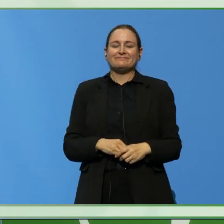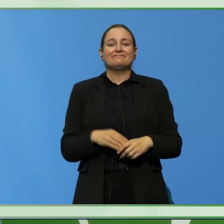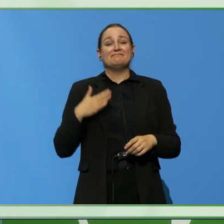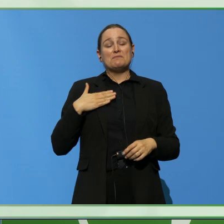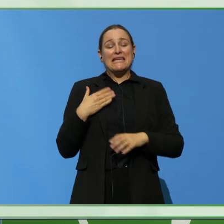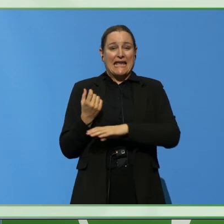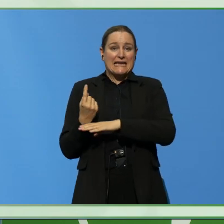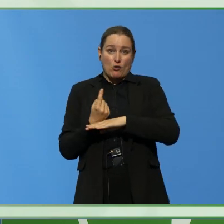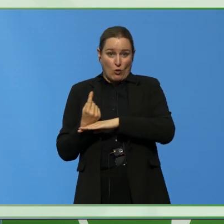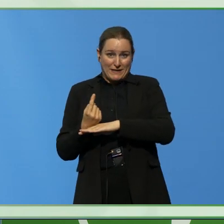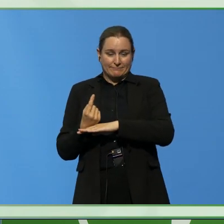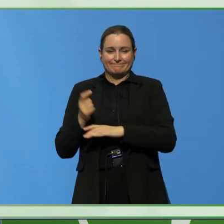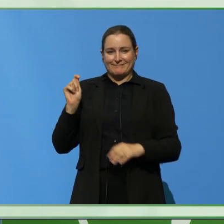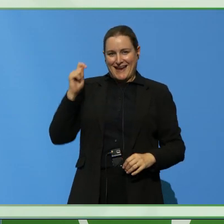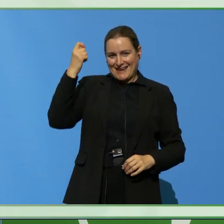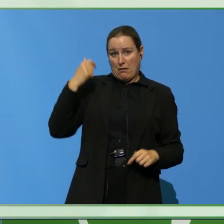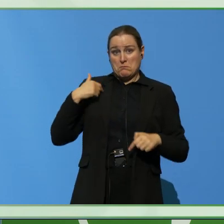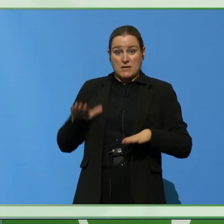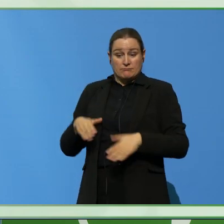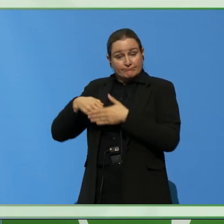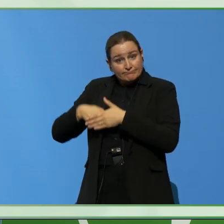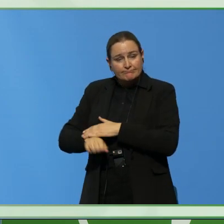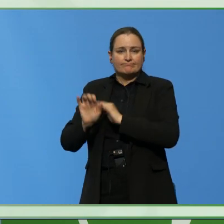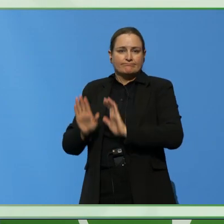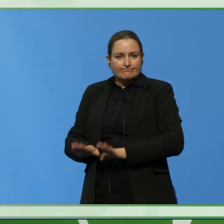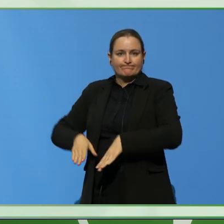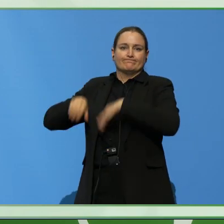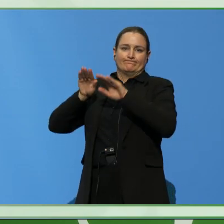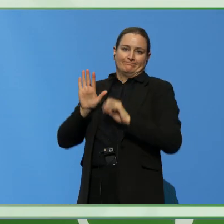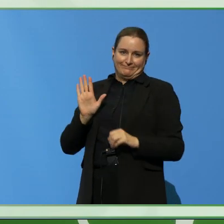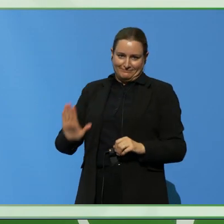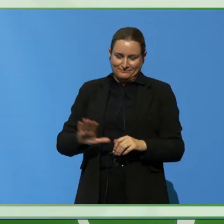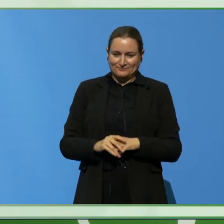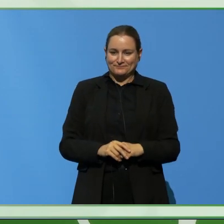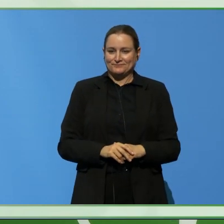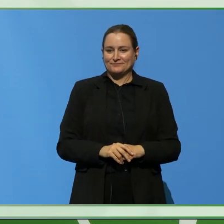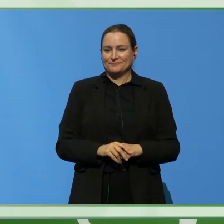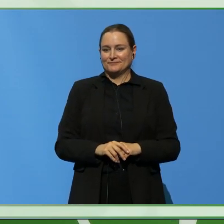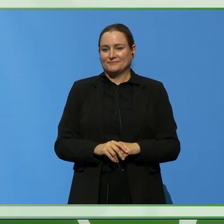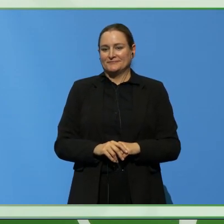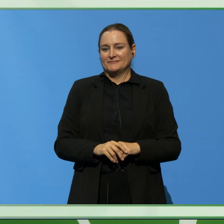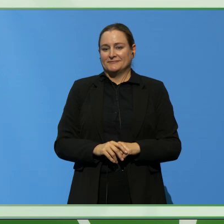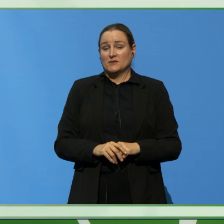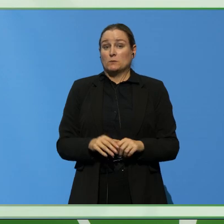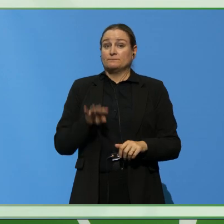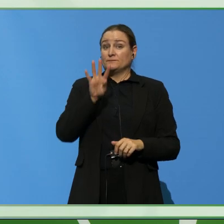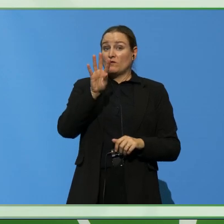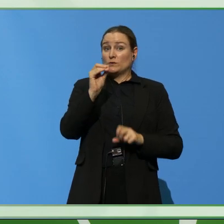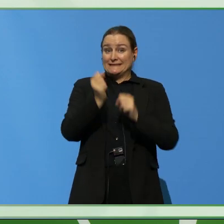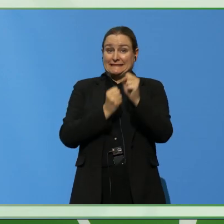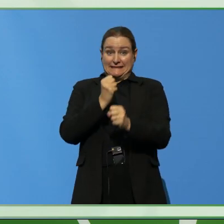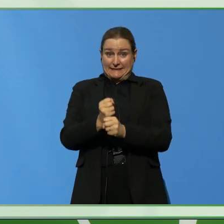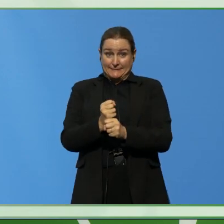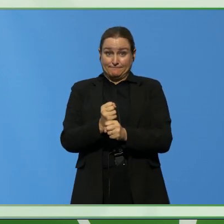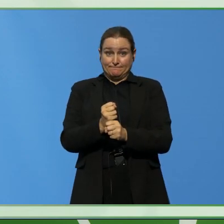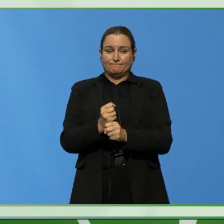Kenya, born and raised. And my life 40 years ago